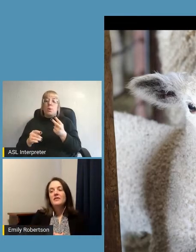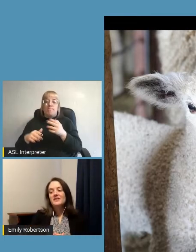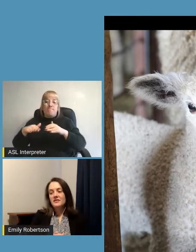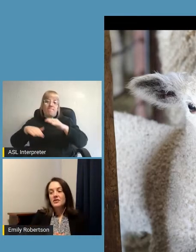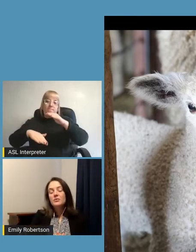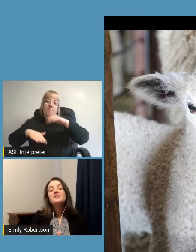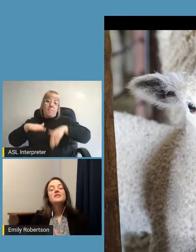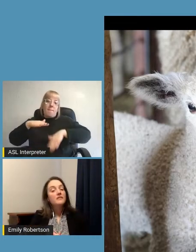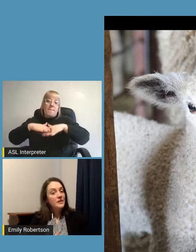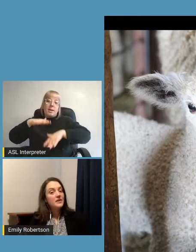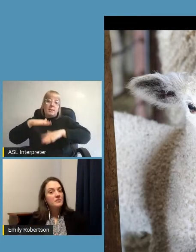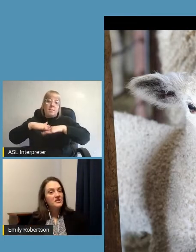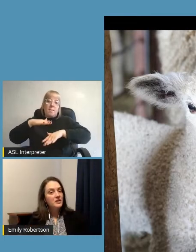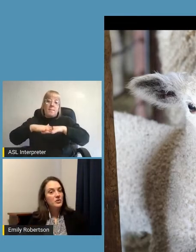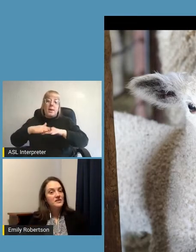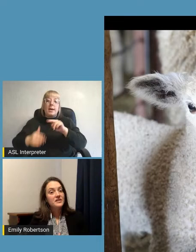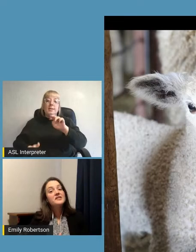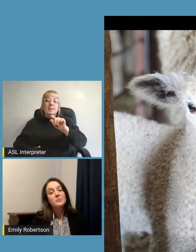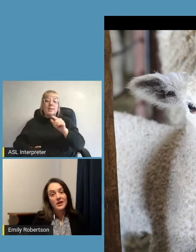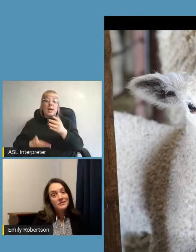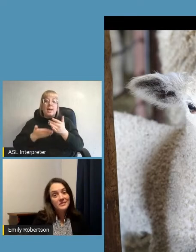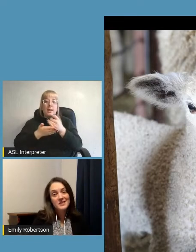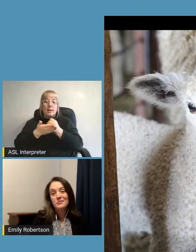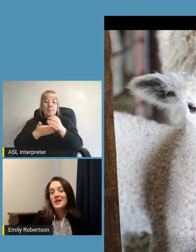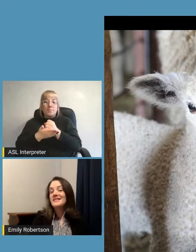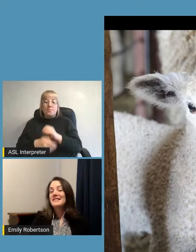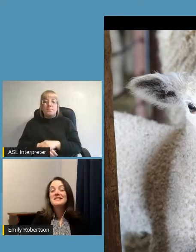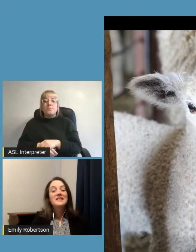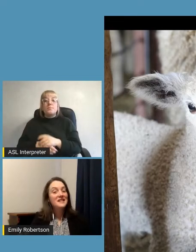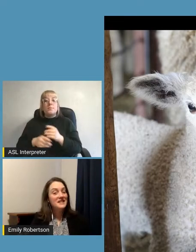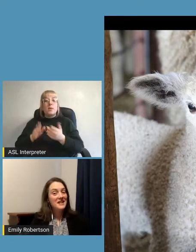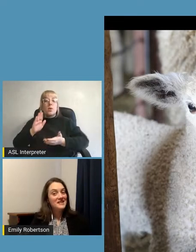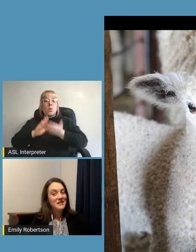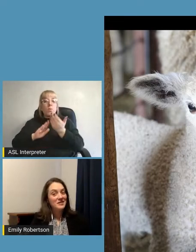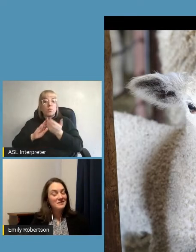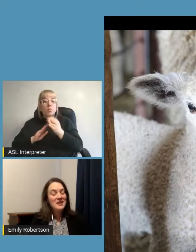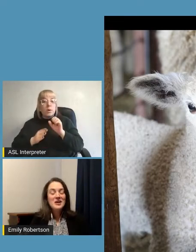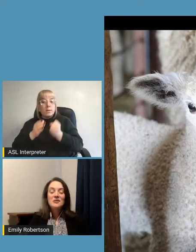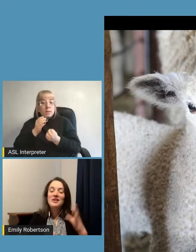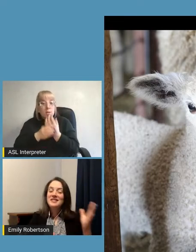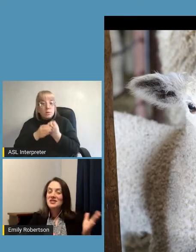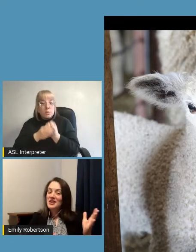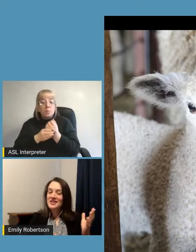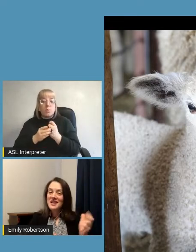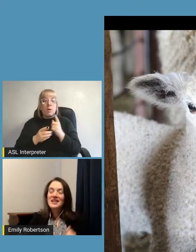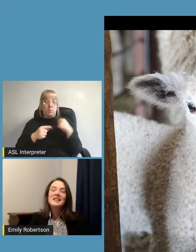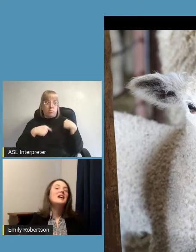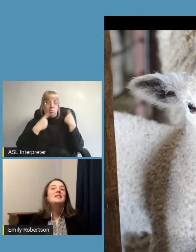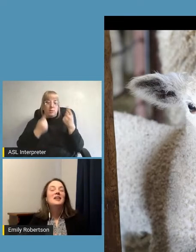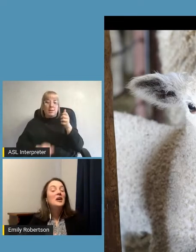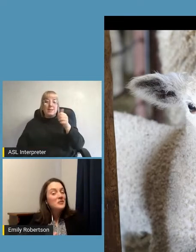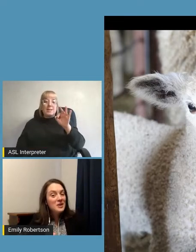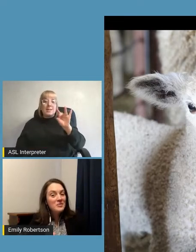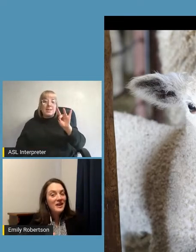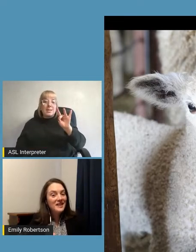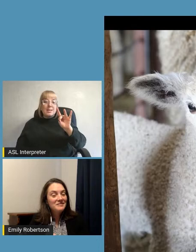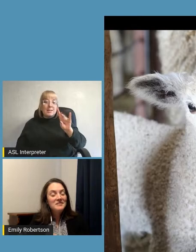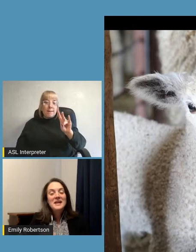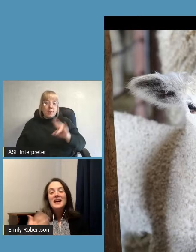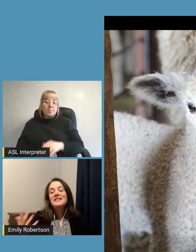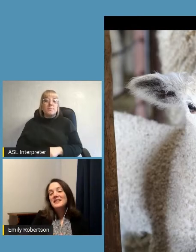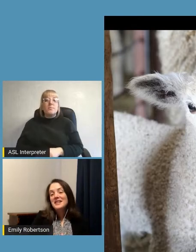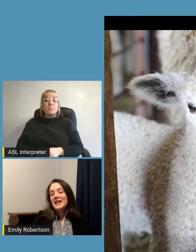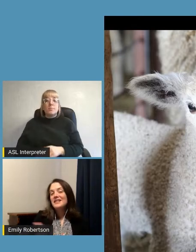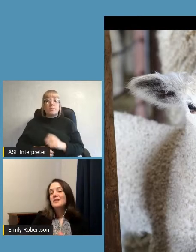Sheep Shearing Festival, which is an event that the museum runs in the spring. It's been running since 1987. When it started then, it had 100 people at